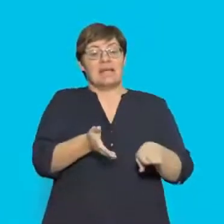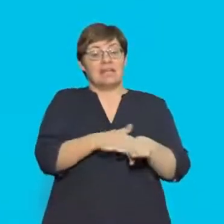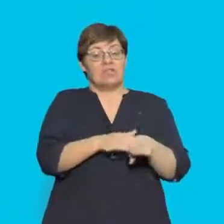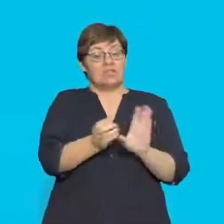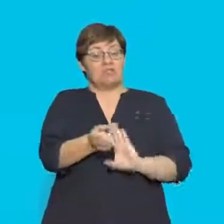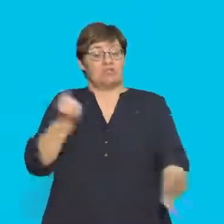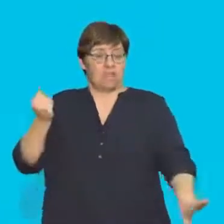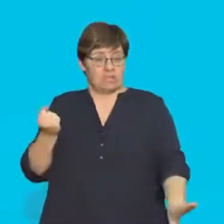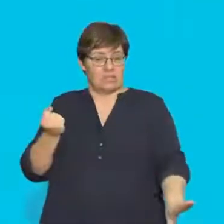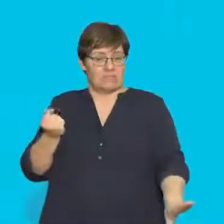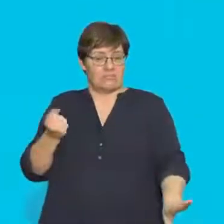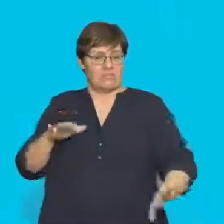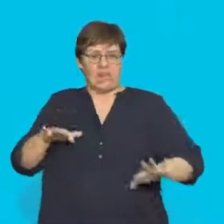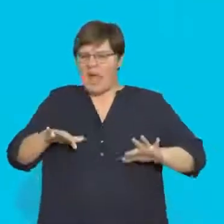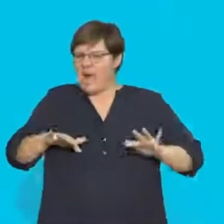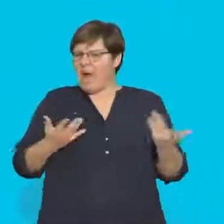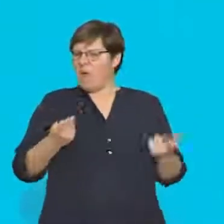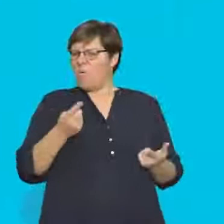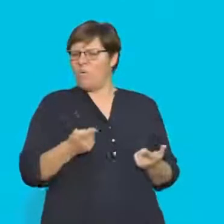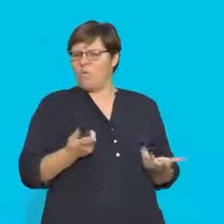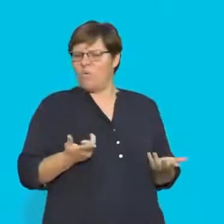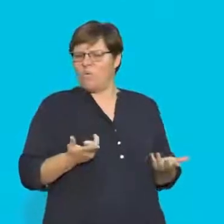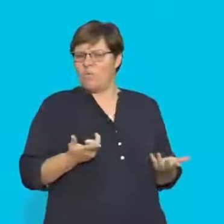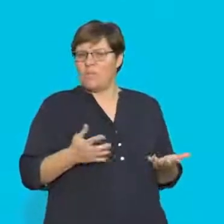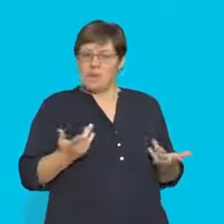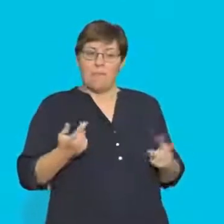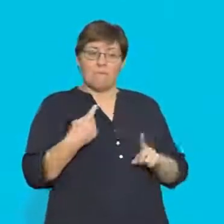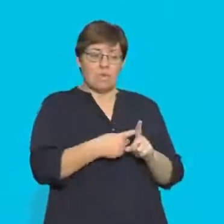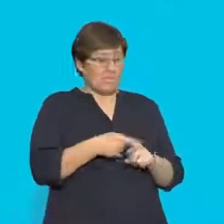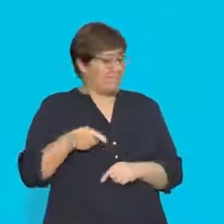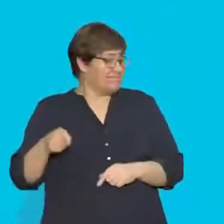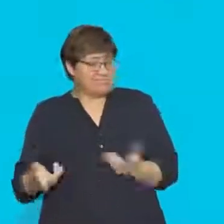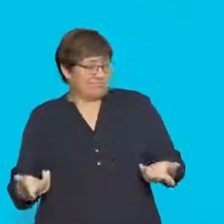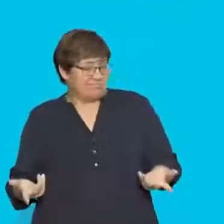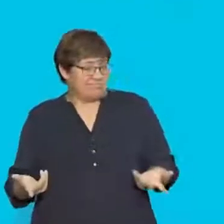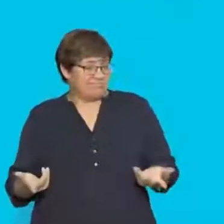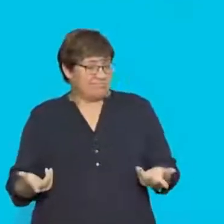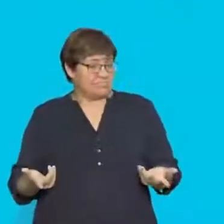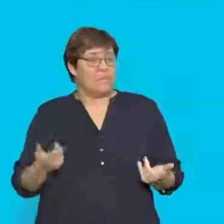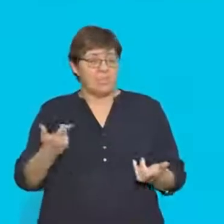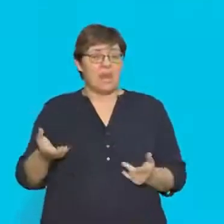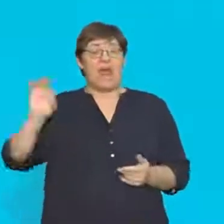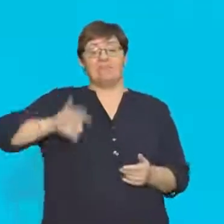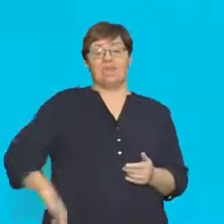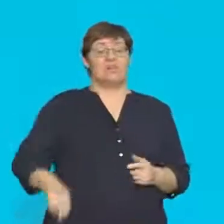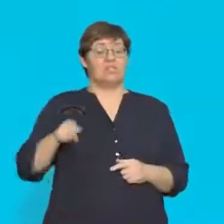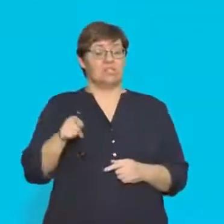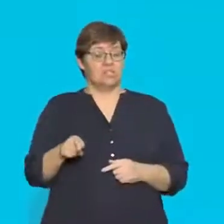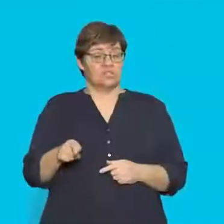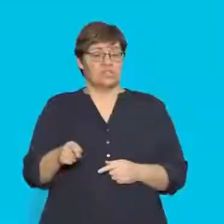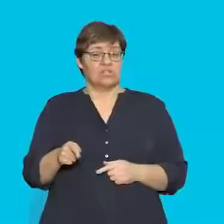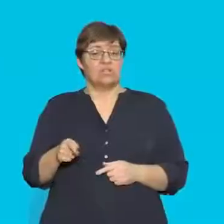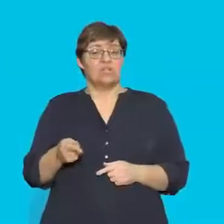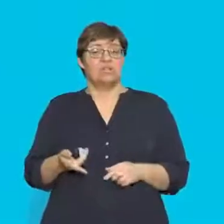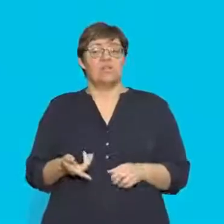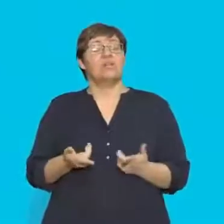generator. How would that be not as advantageous as this one? Well, the advantage to